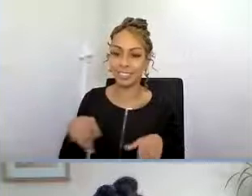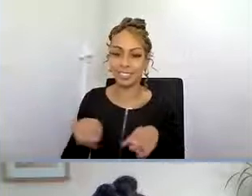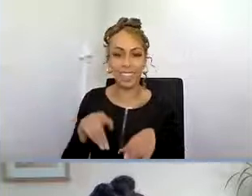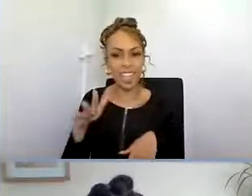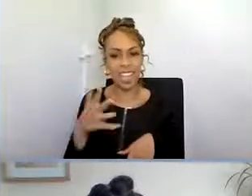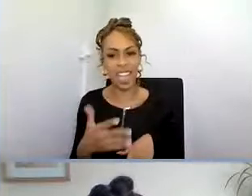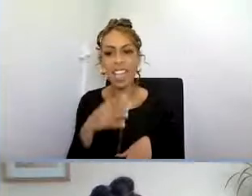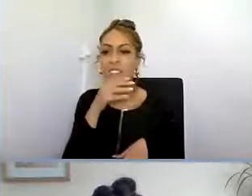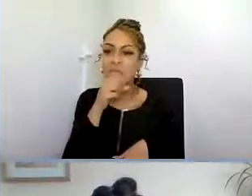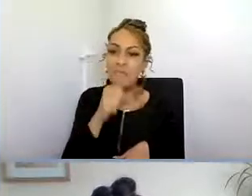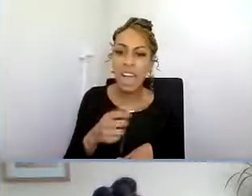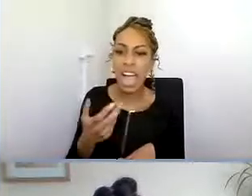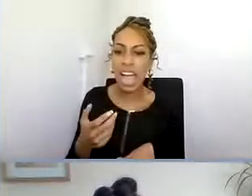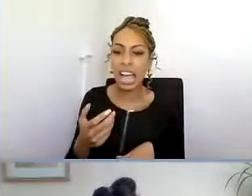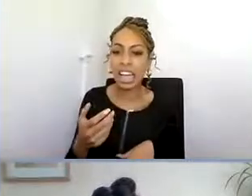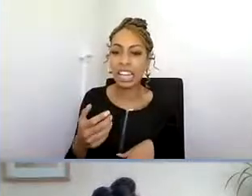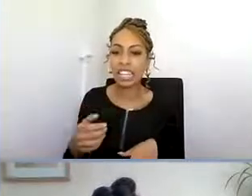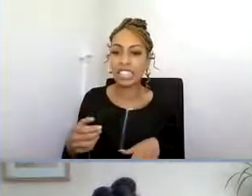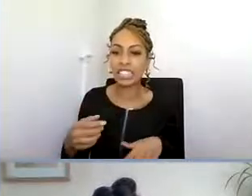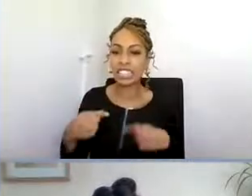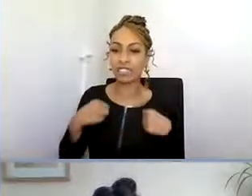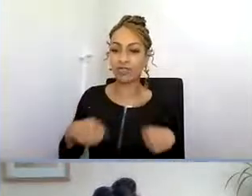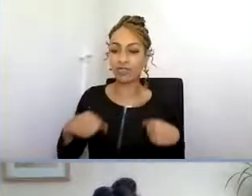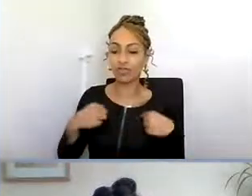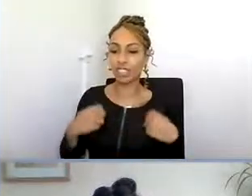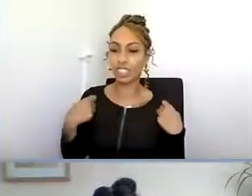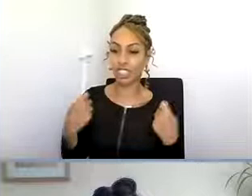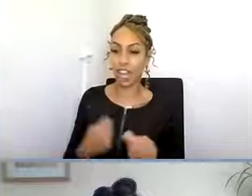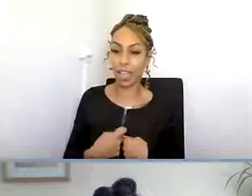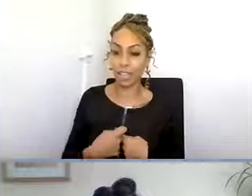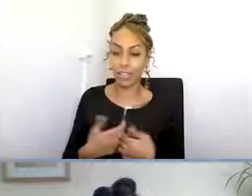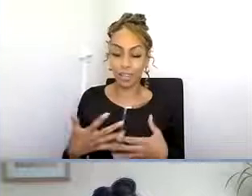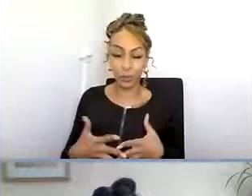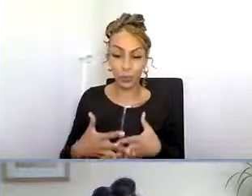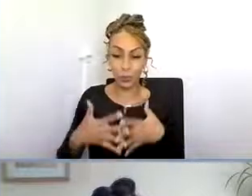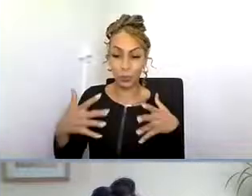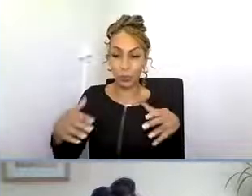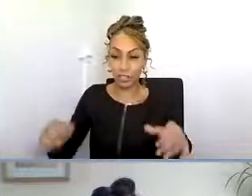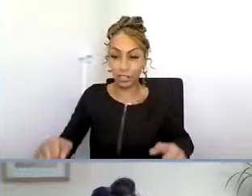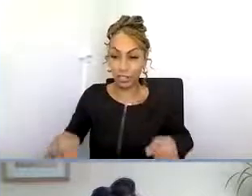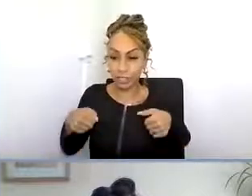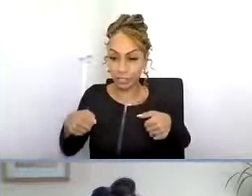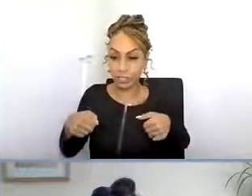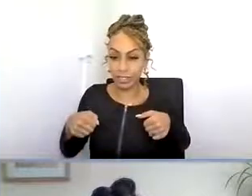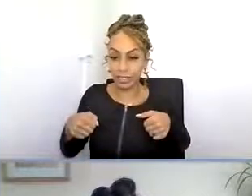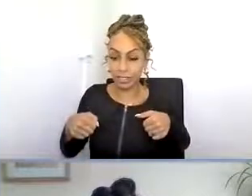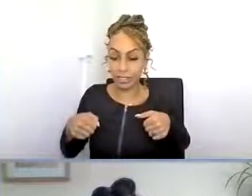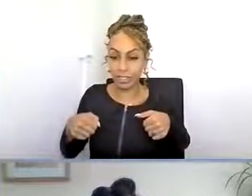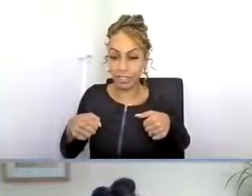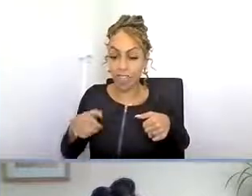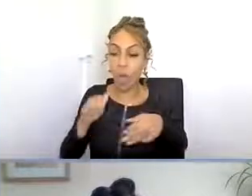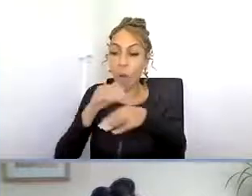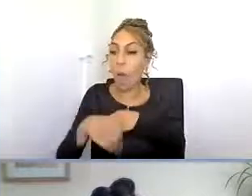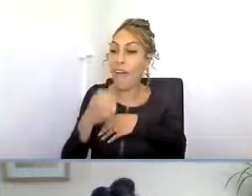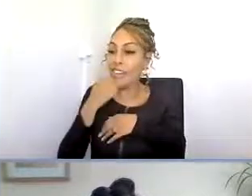a man's green striped shirts. She's wearing these huge, voluminous,